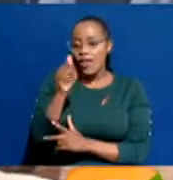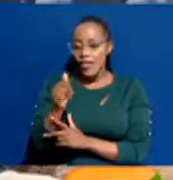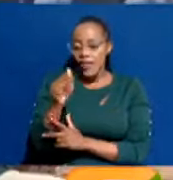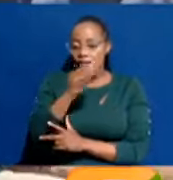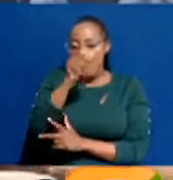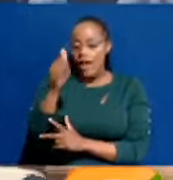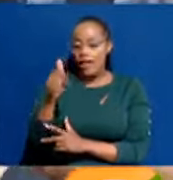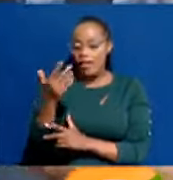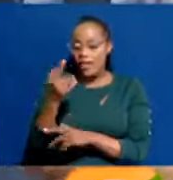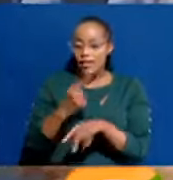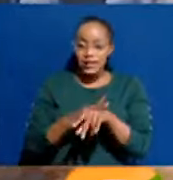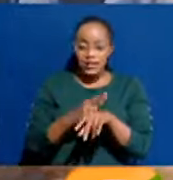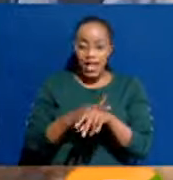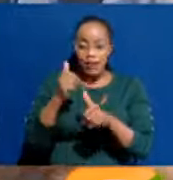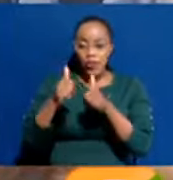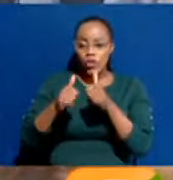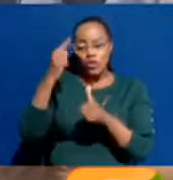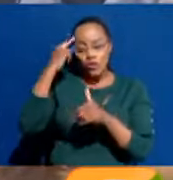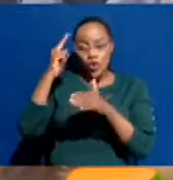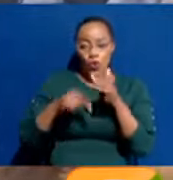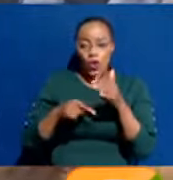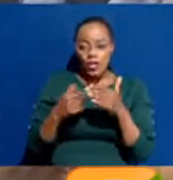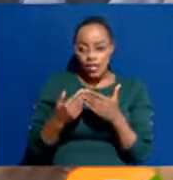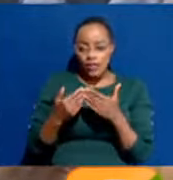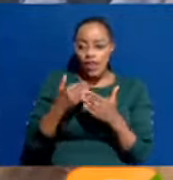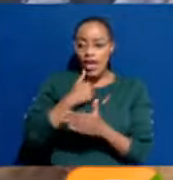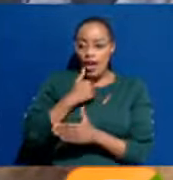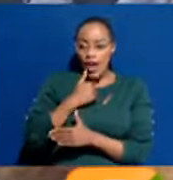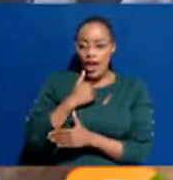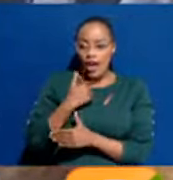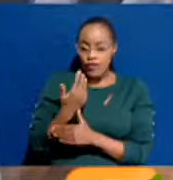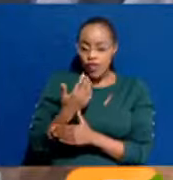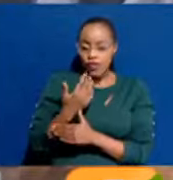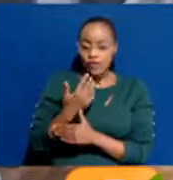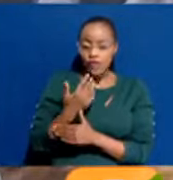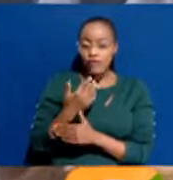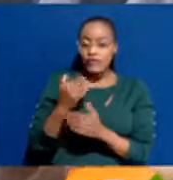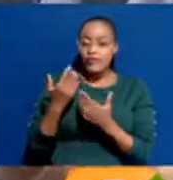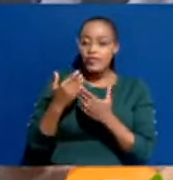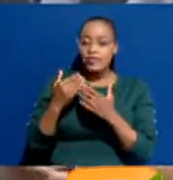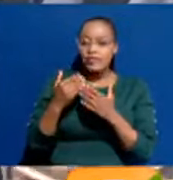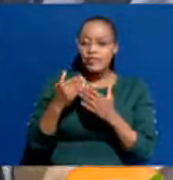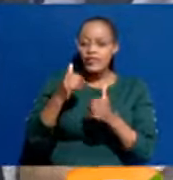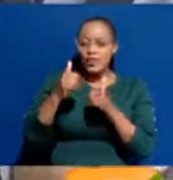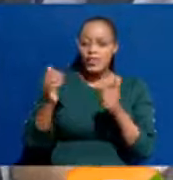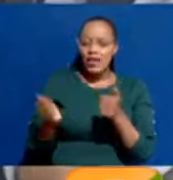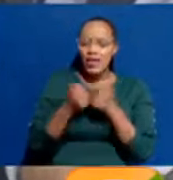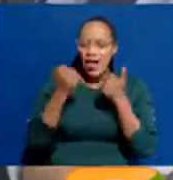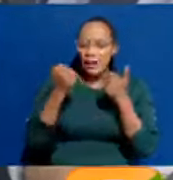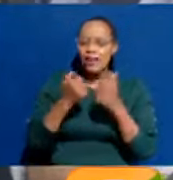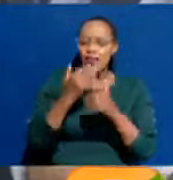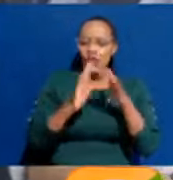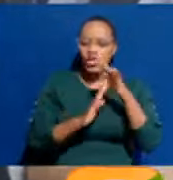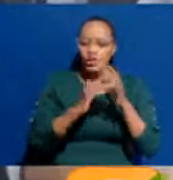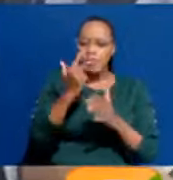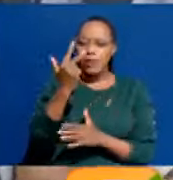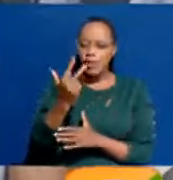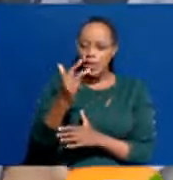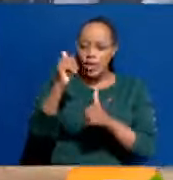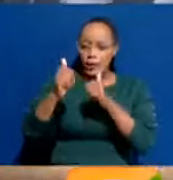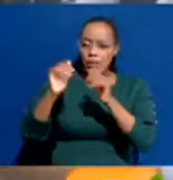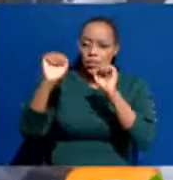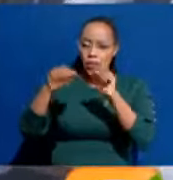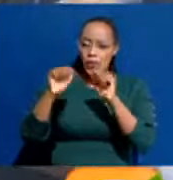Another occasion is for after the imperial examination, the top three can